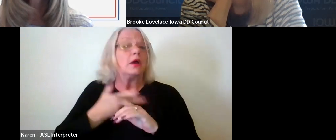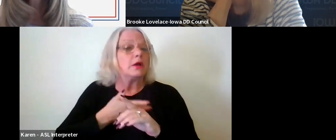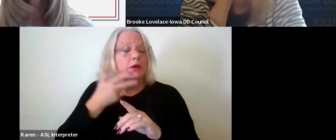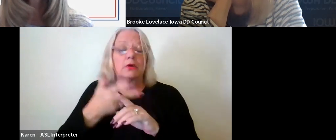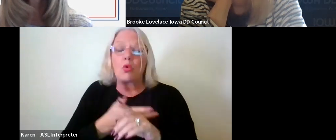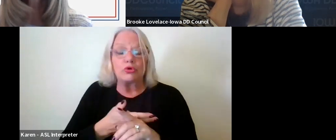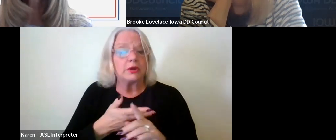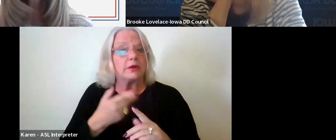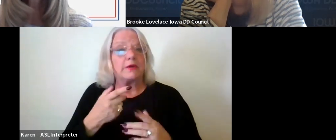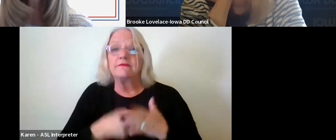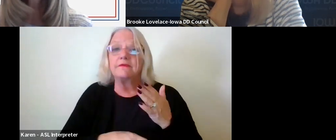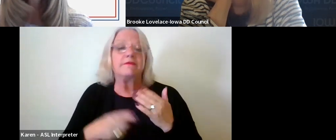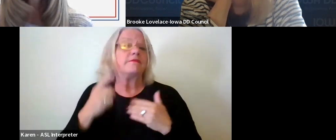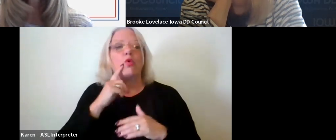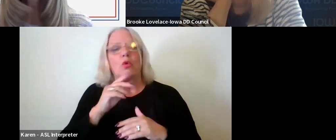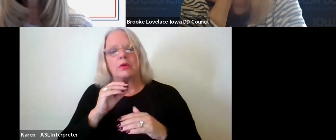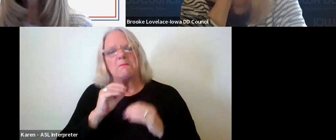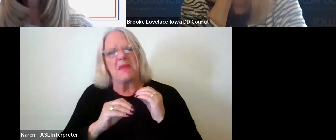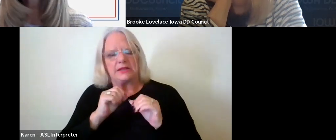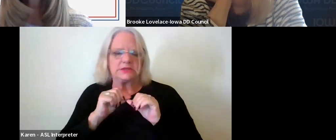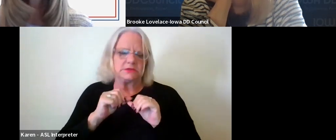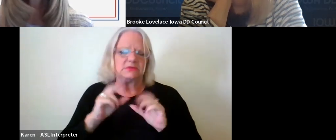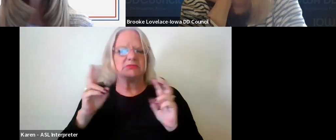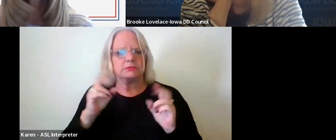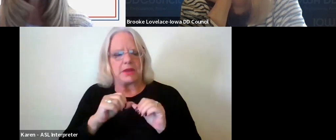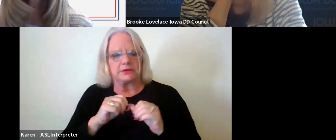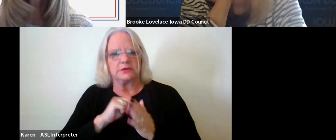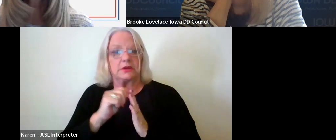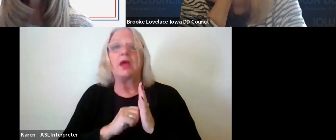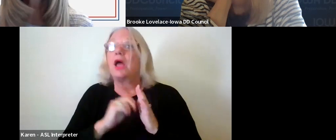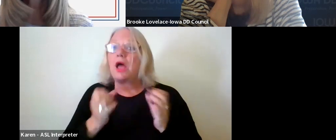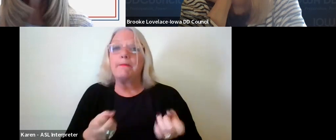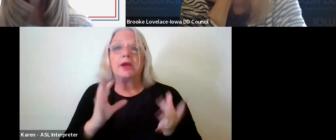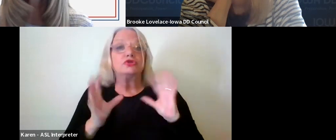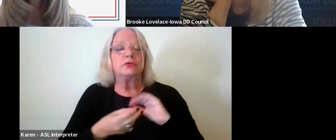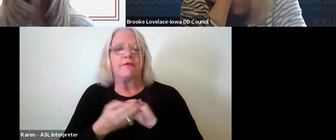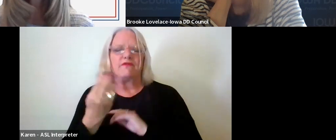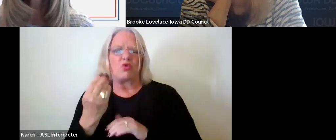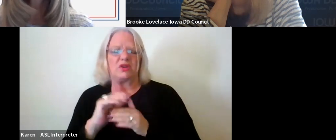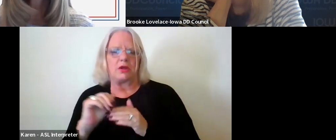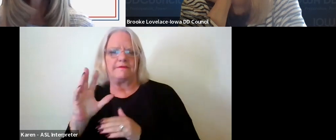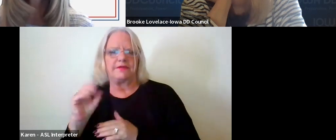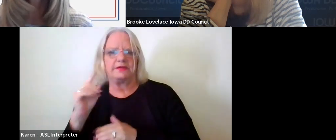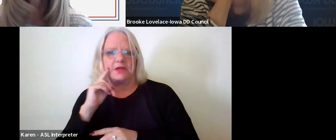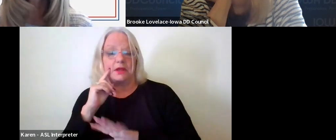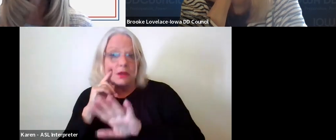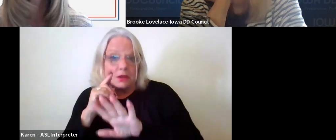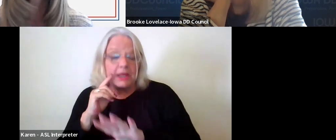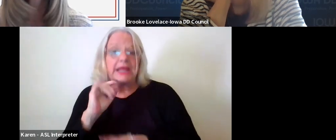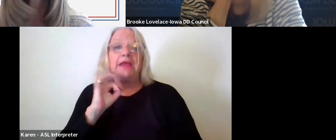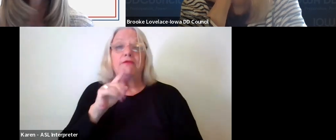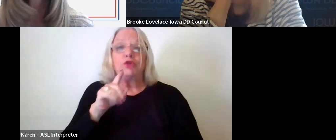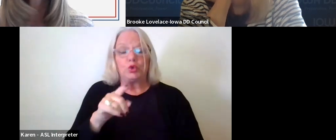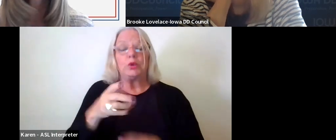account maintenance fee. It's billed quarterly. It's $14.50, but it's discounted if you get e-delivery. So it's